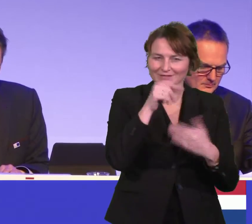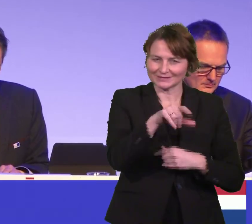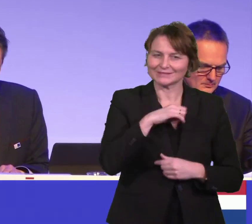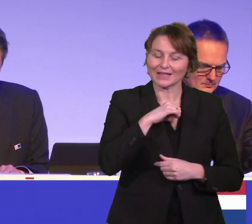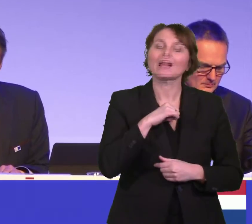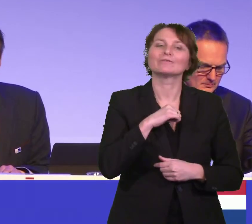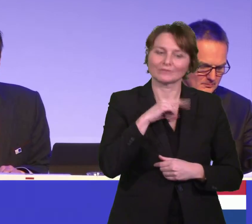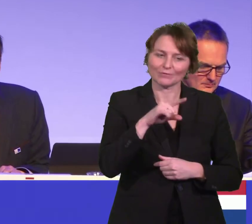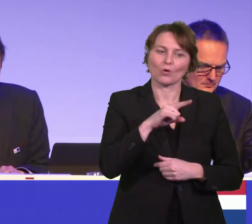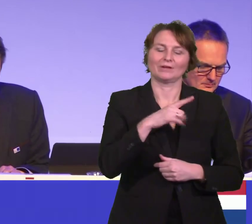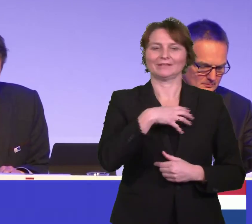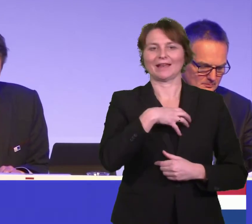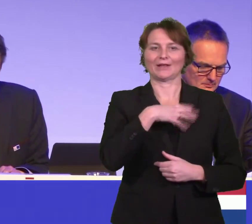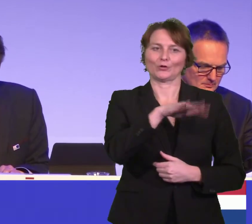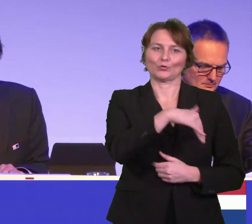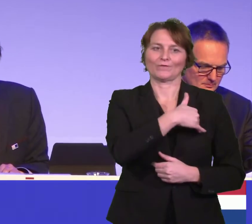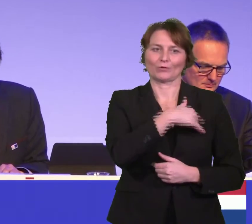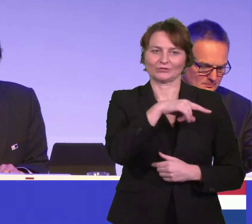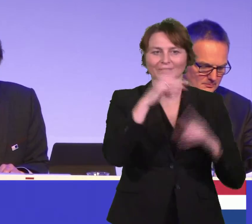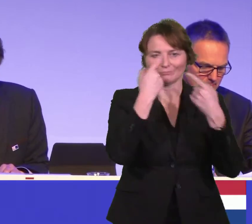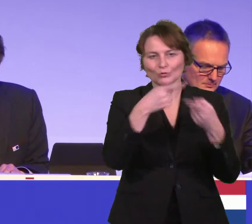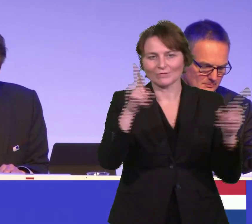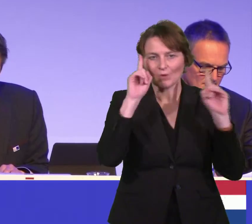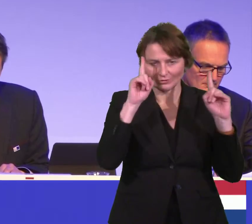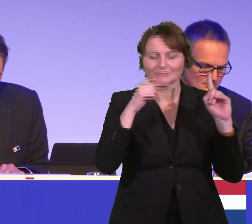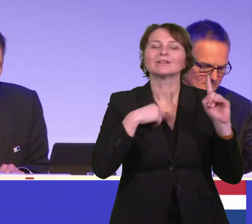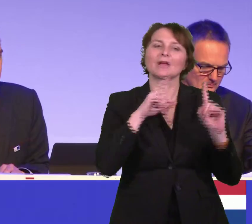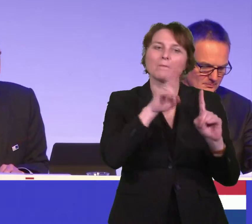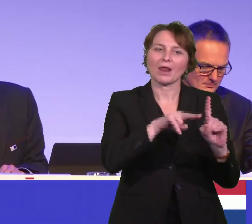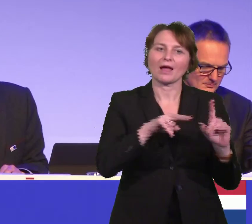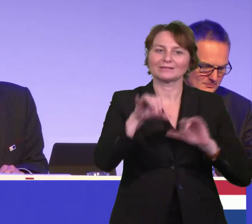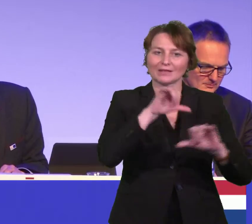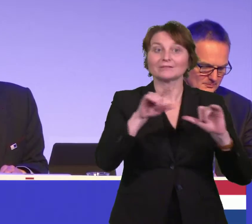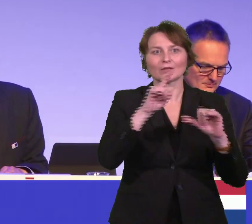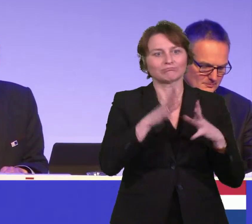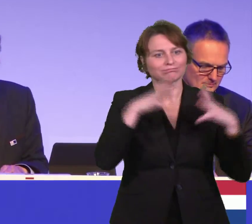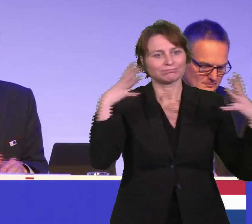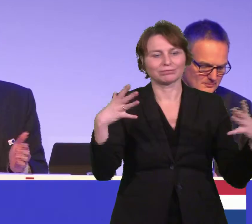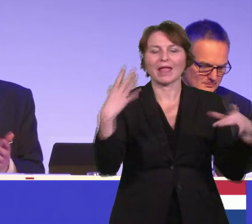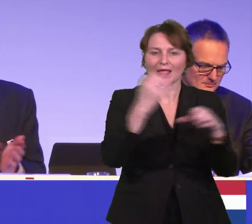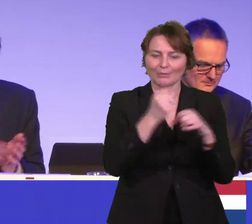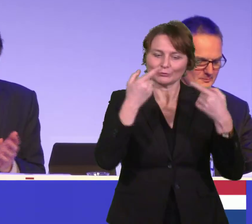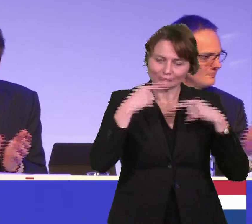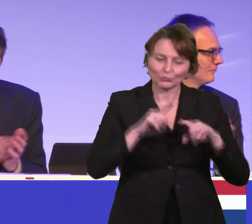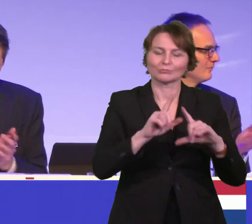Sciences who have volunteered to do this. They truly have been a tremendous help during the conference. Thank